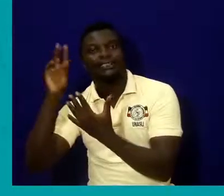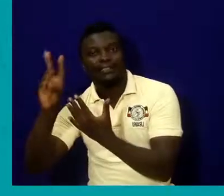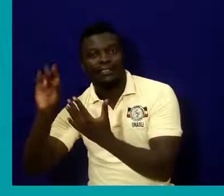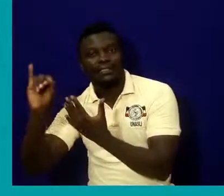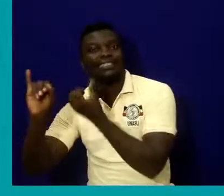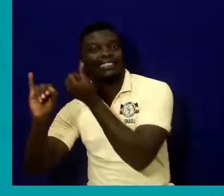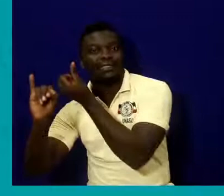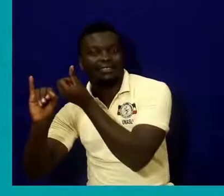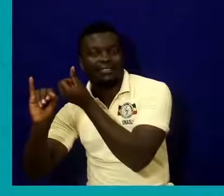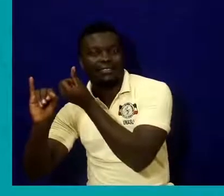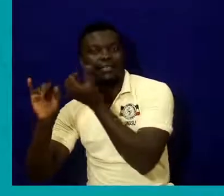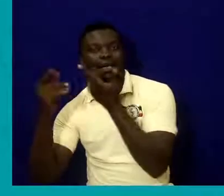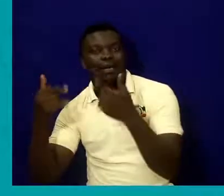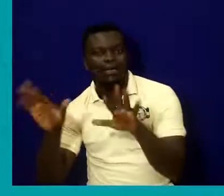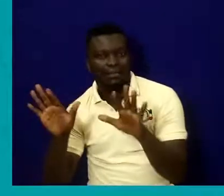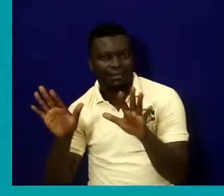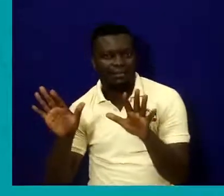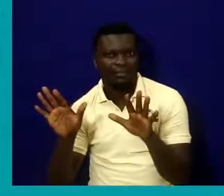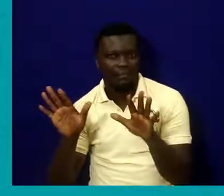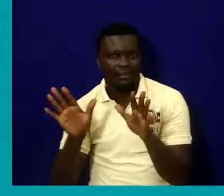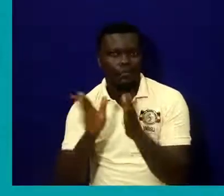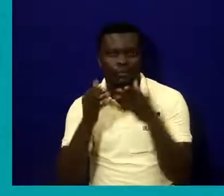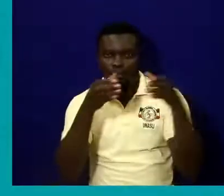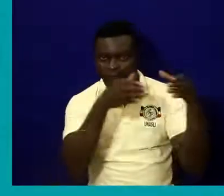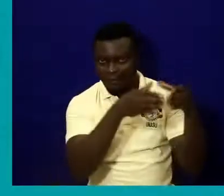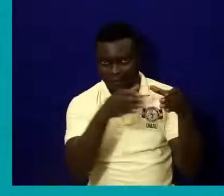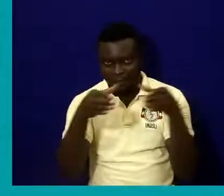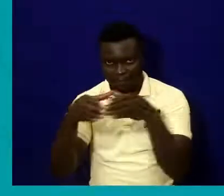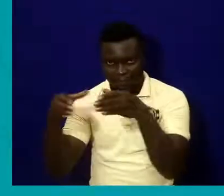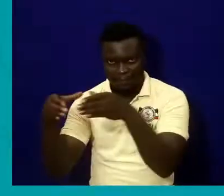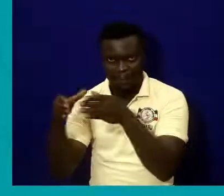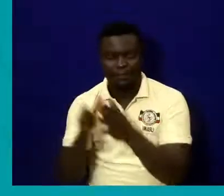1, 2, 3, 4, 5, and 6. Those are groups.